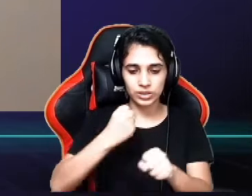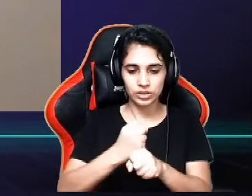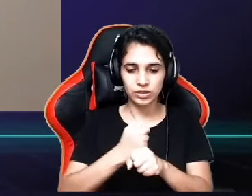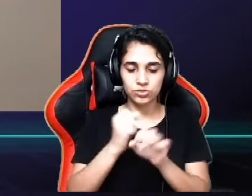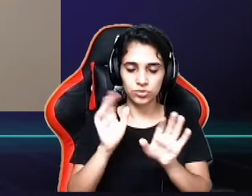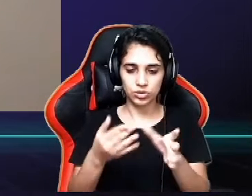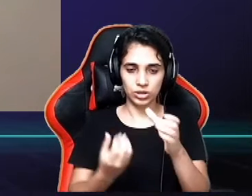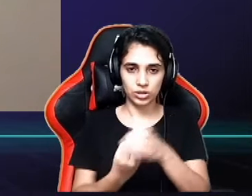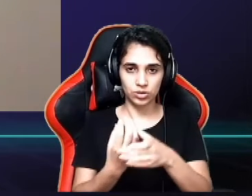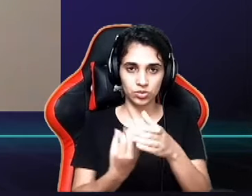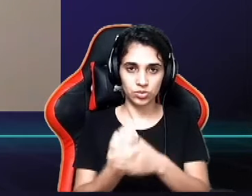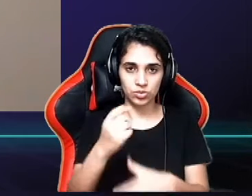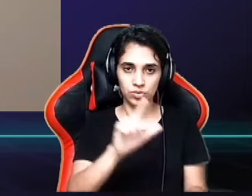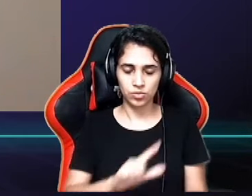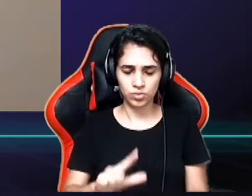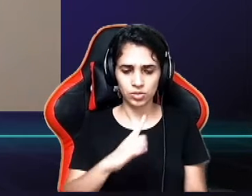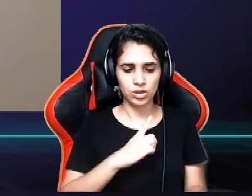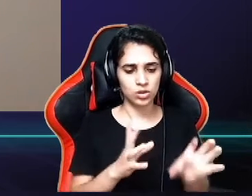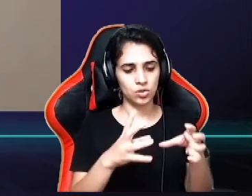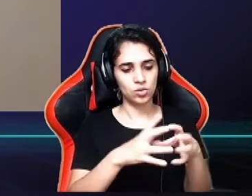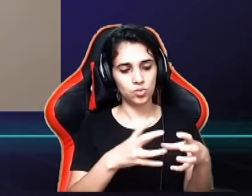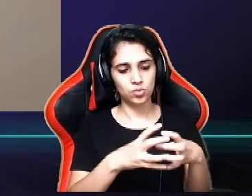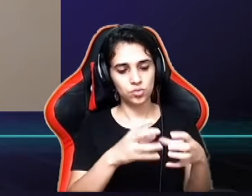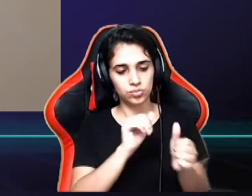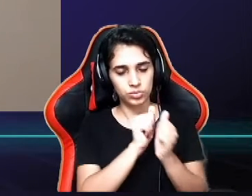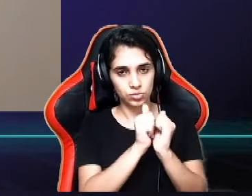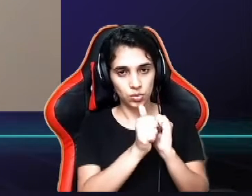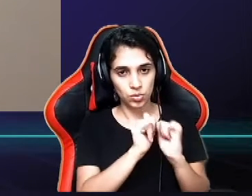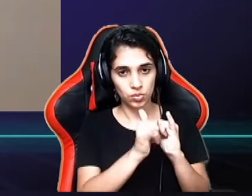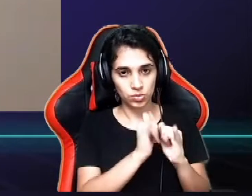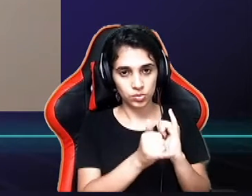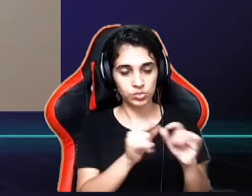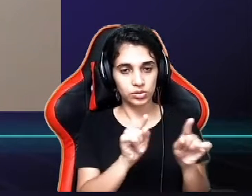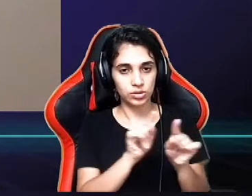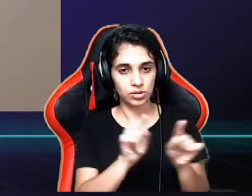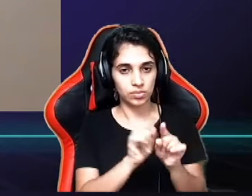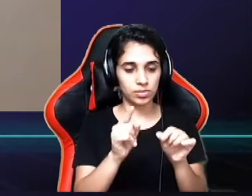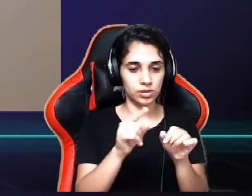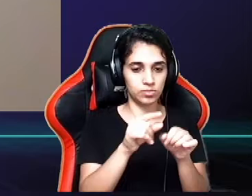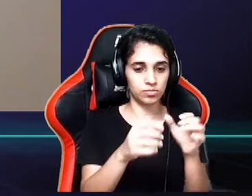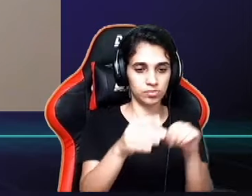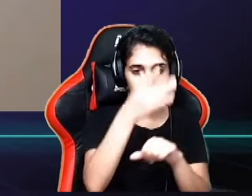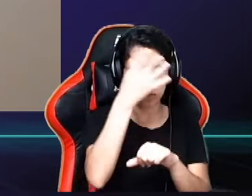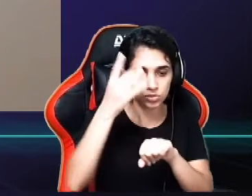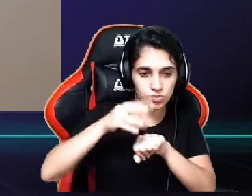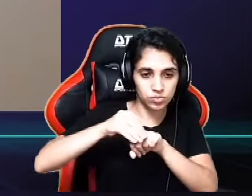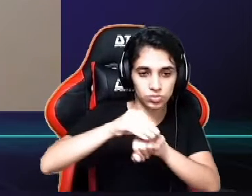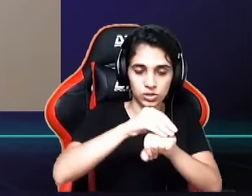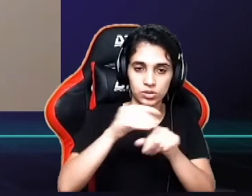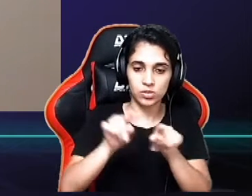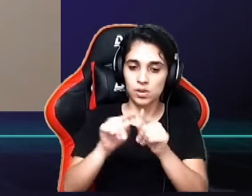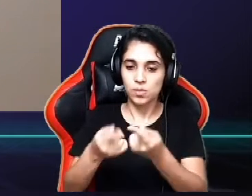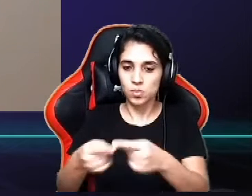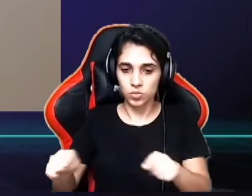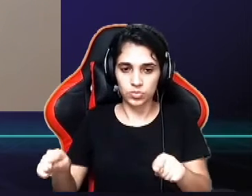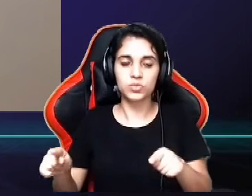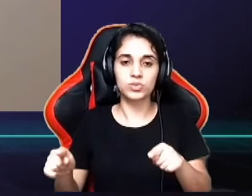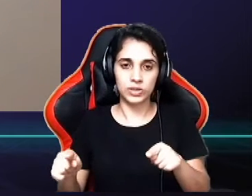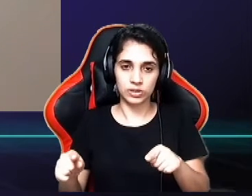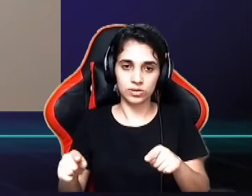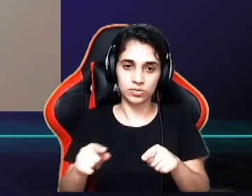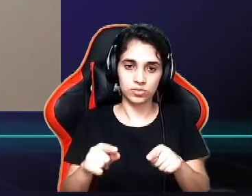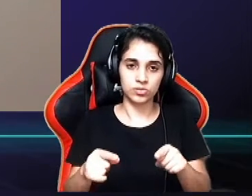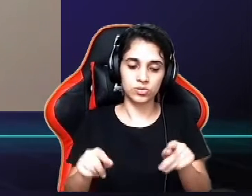this platform 2 years ago. You know, we have esports teams, channels, content, influencers, music, and